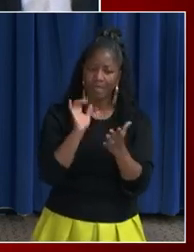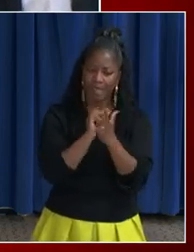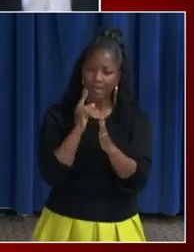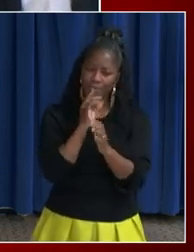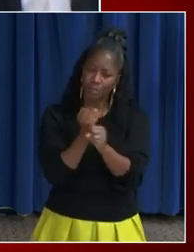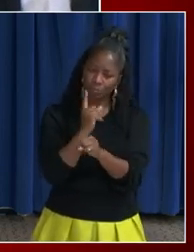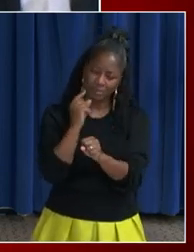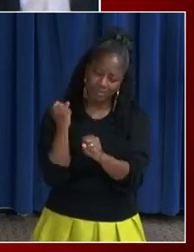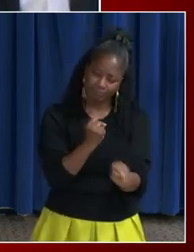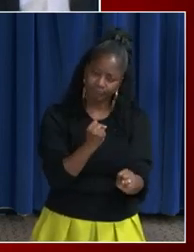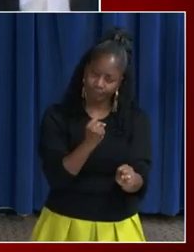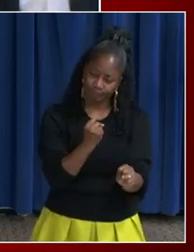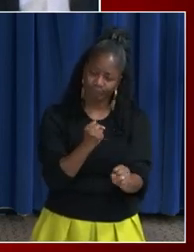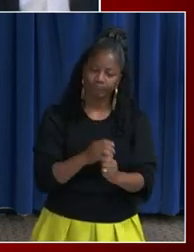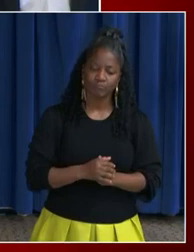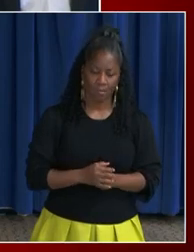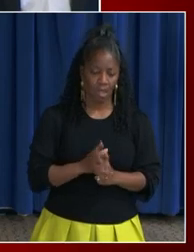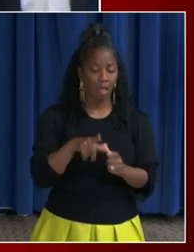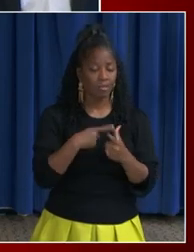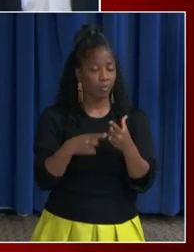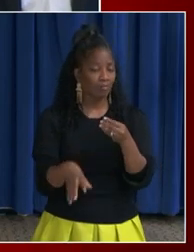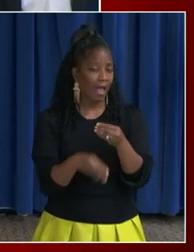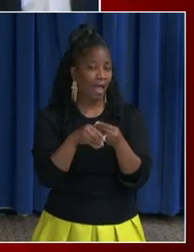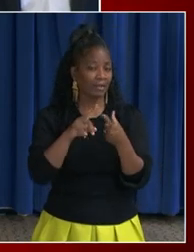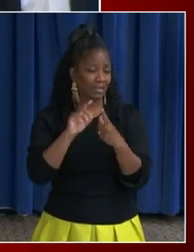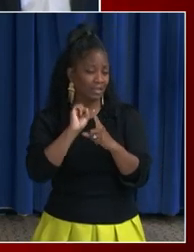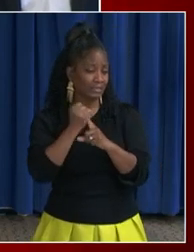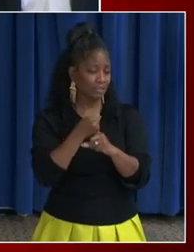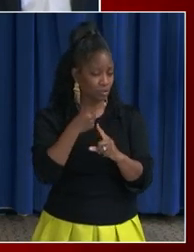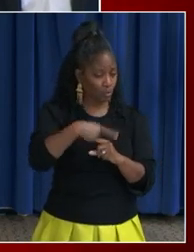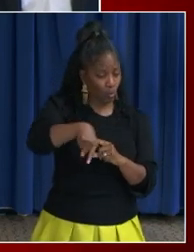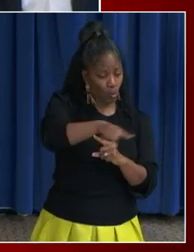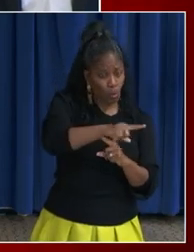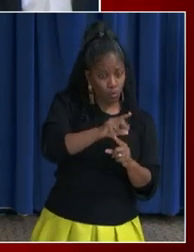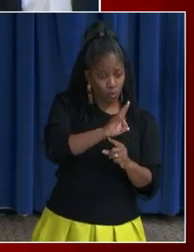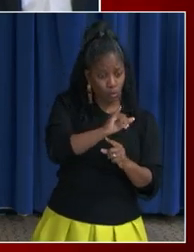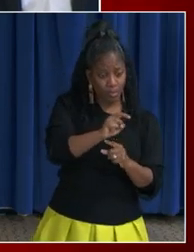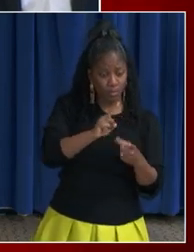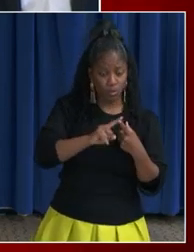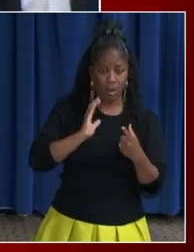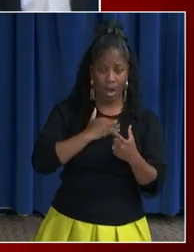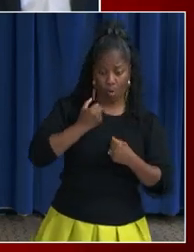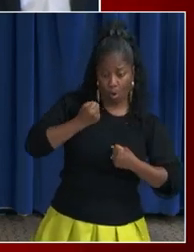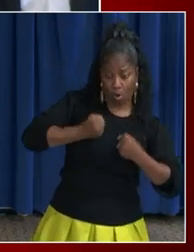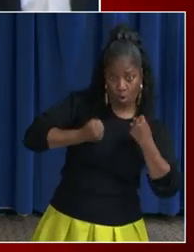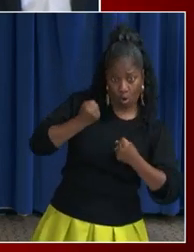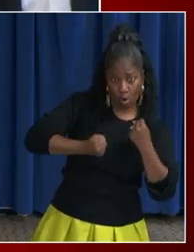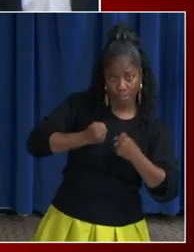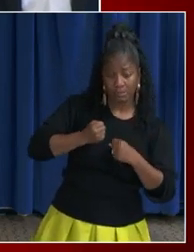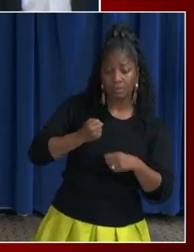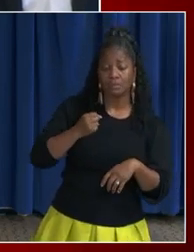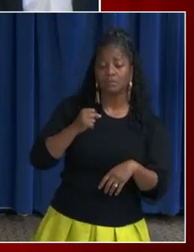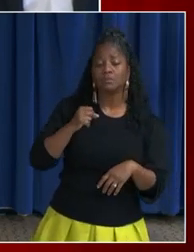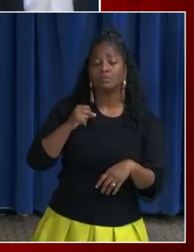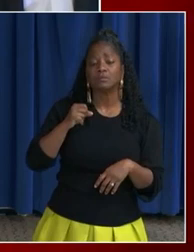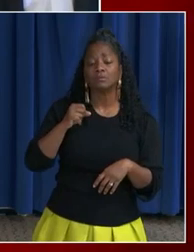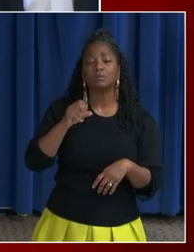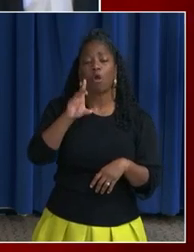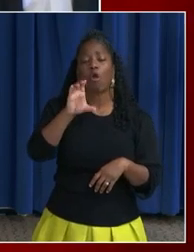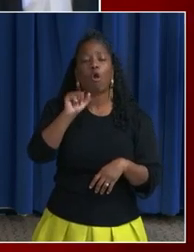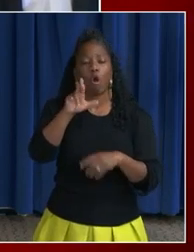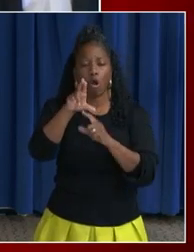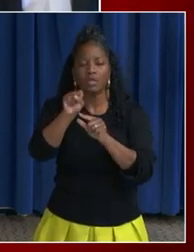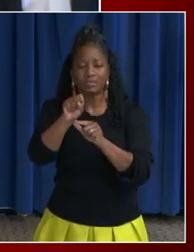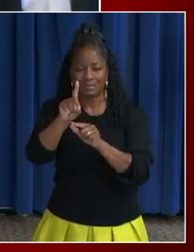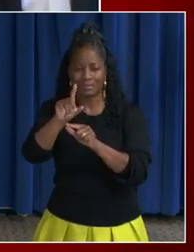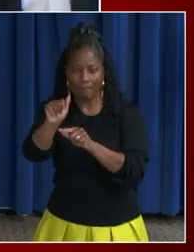sound. And we have added the condition of those units to our CARS database. We're always